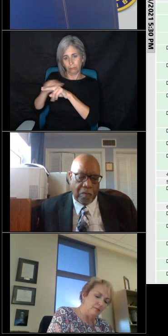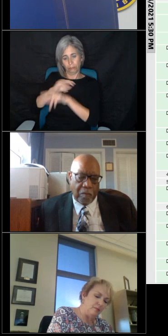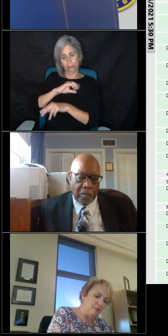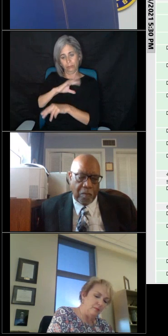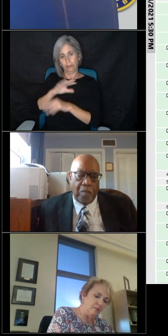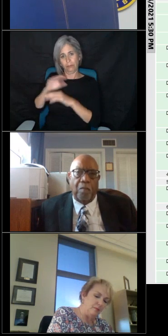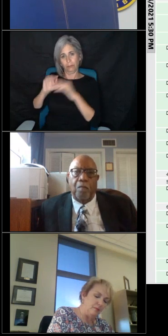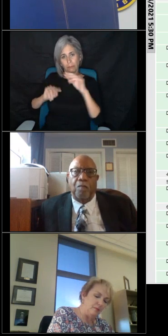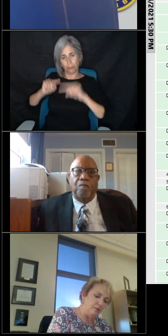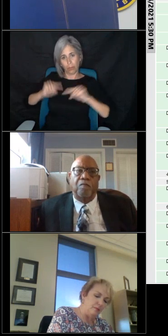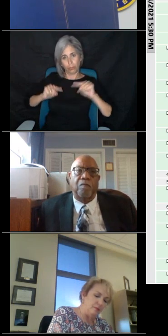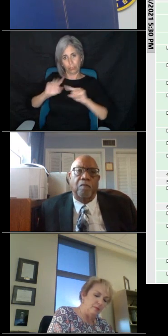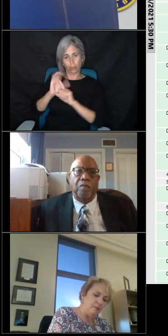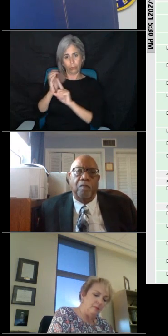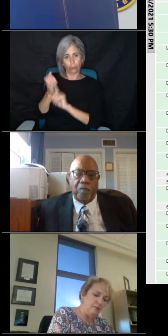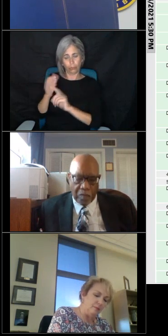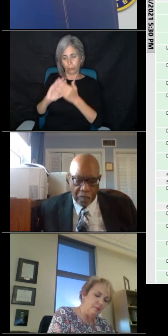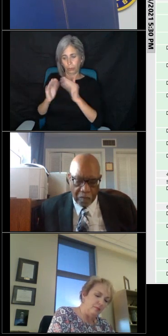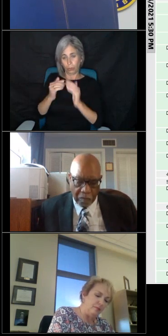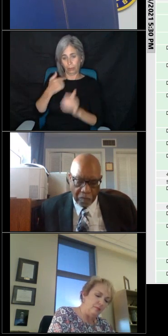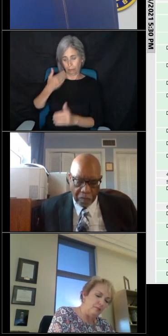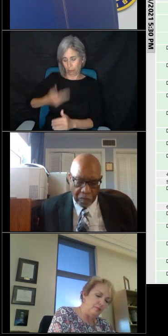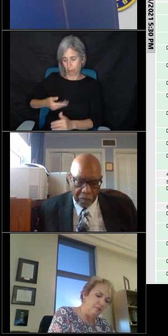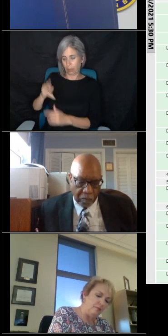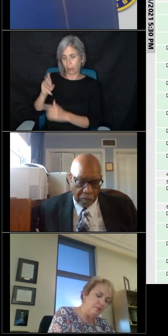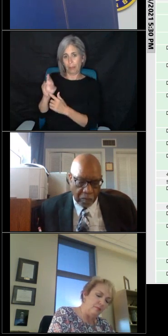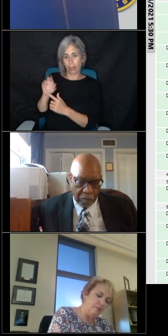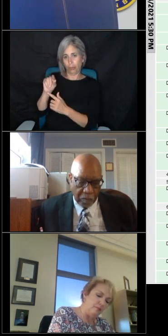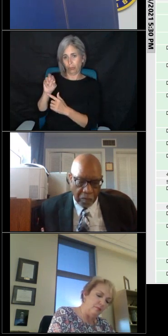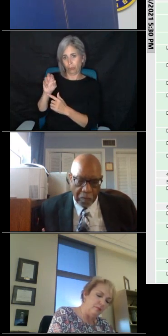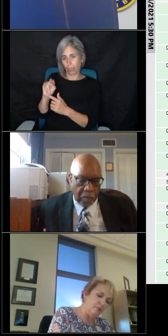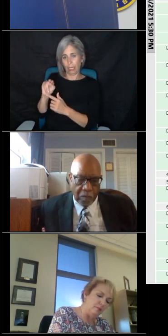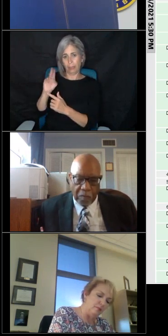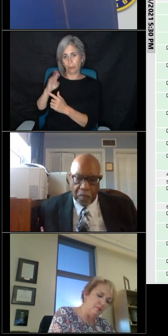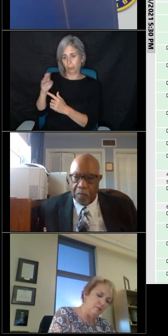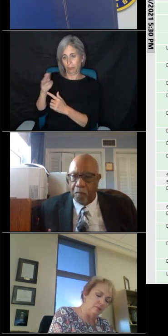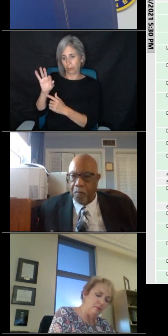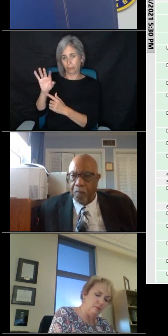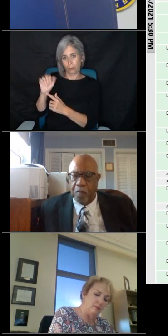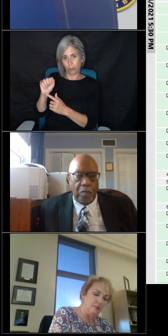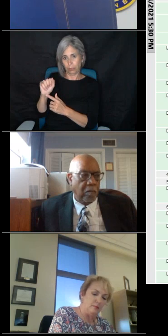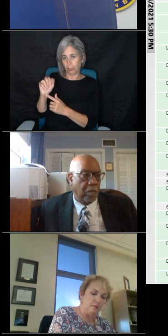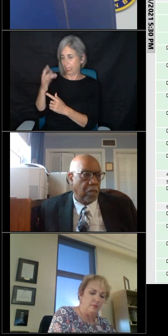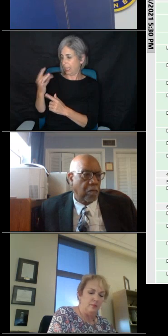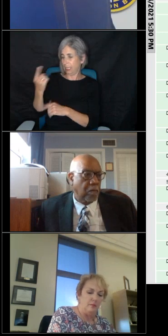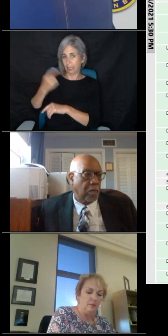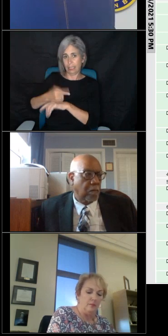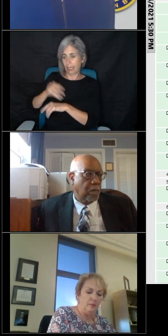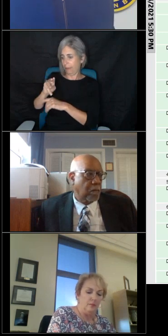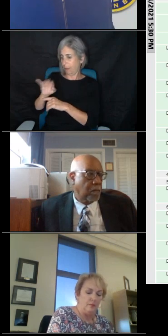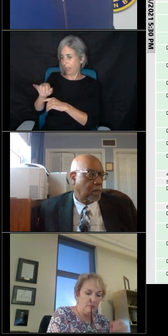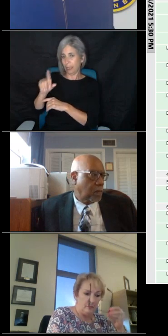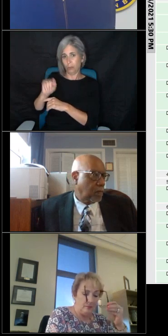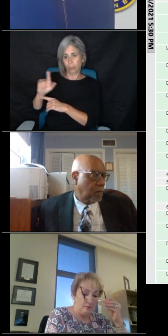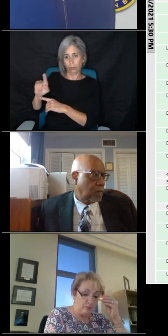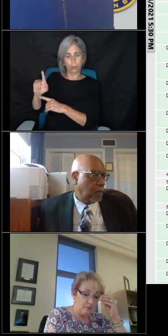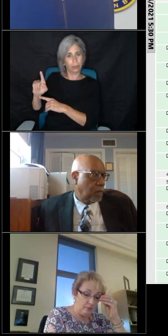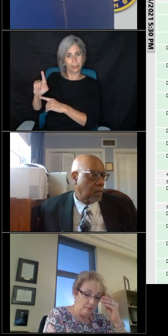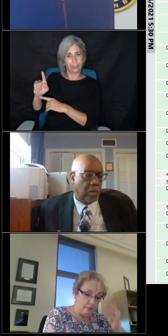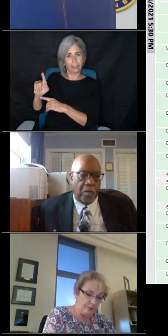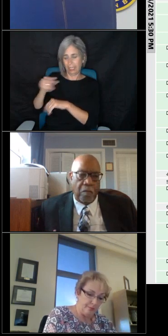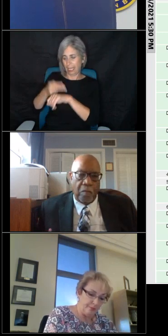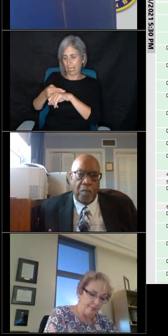community. Now, therefore, I, Stephen B. Grant, Mayor of the City of Boynton Beach, Florida, do hereby proclaim the 18th day of May 2021 as